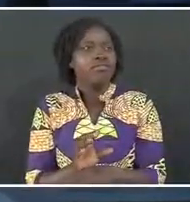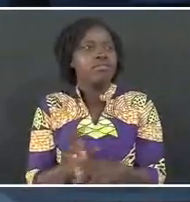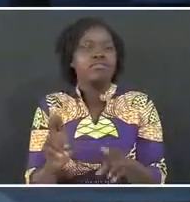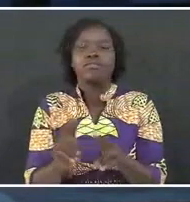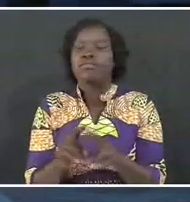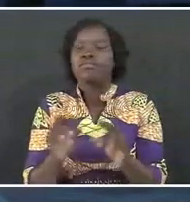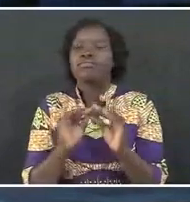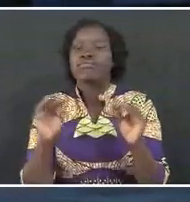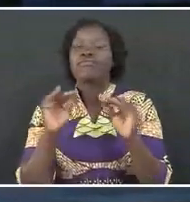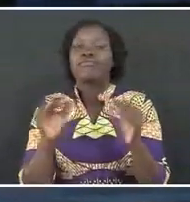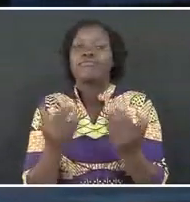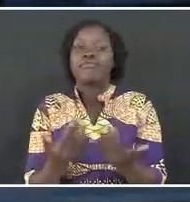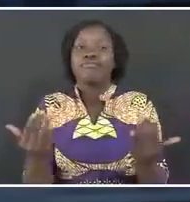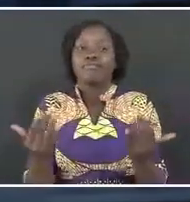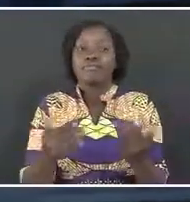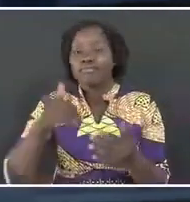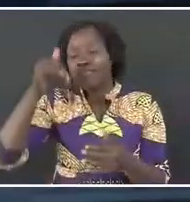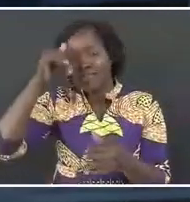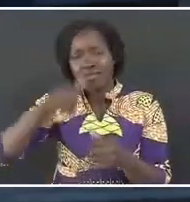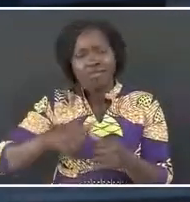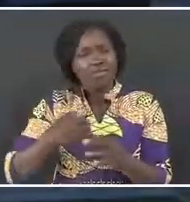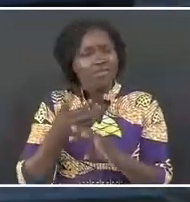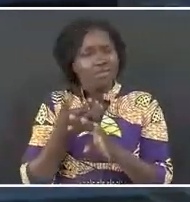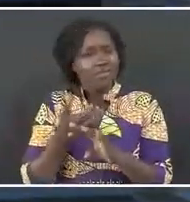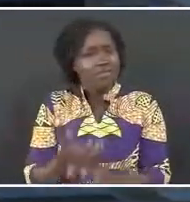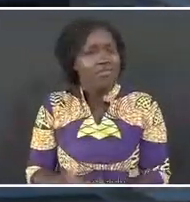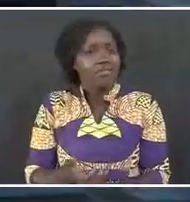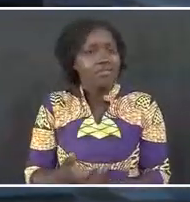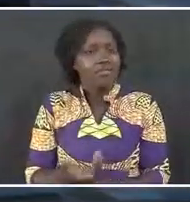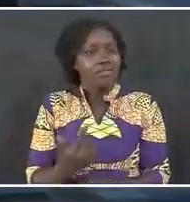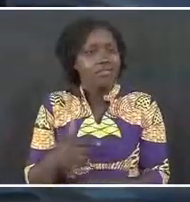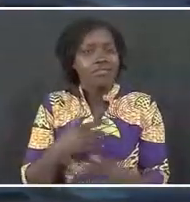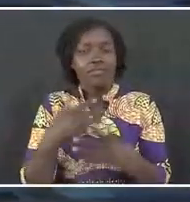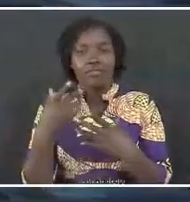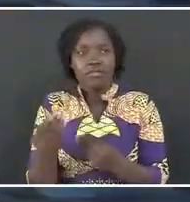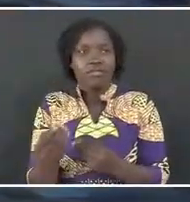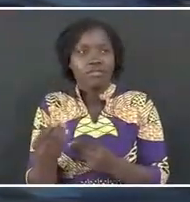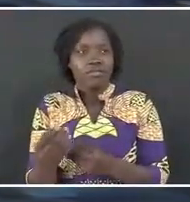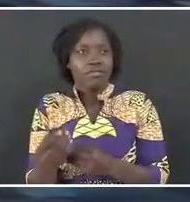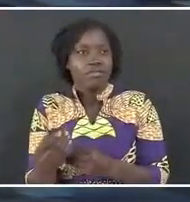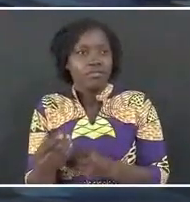teach children. And I remember how difficult it was for us to go.